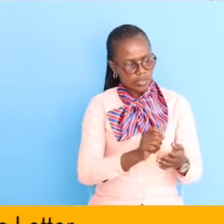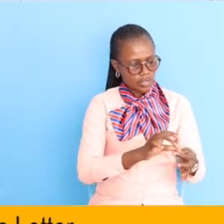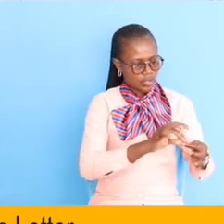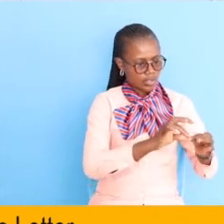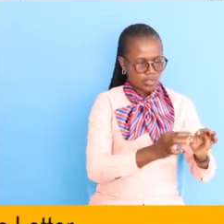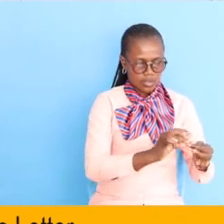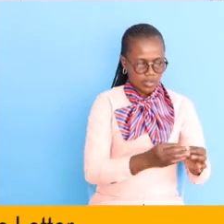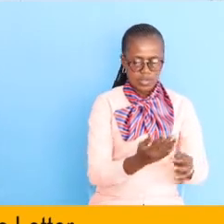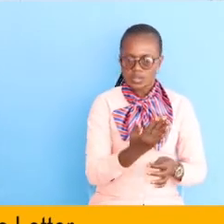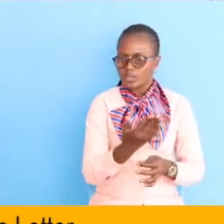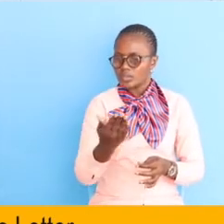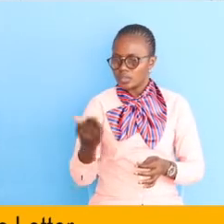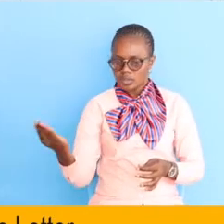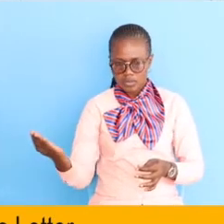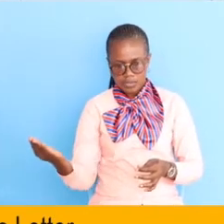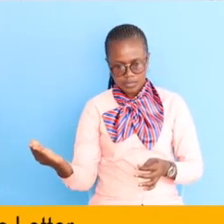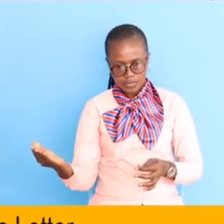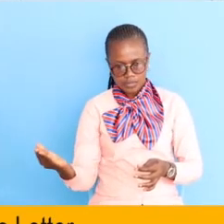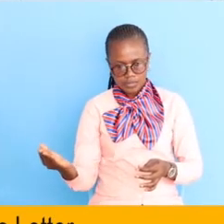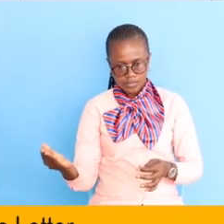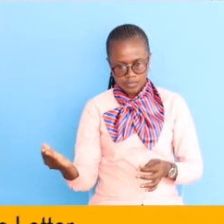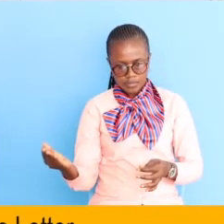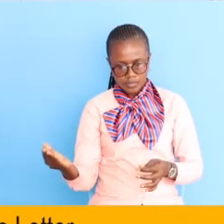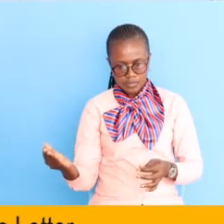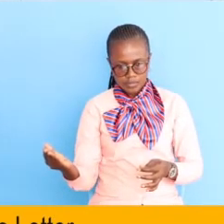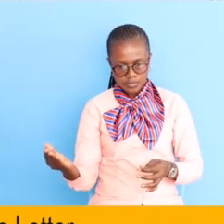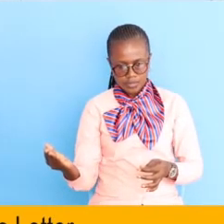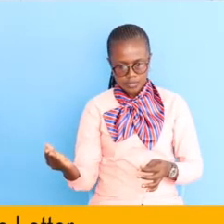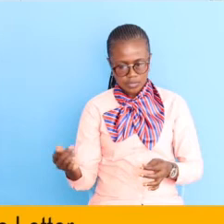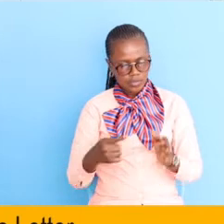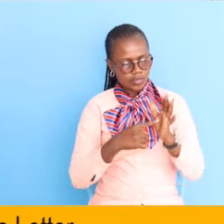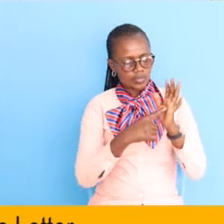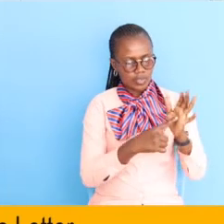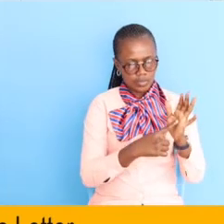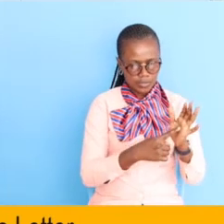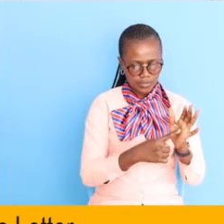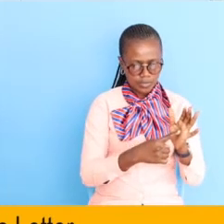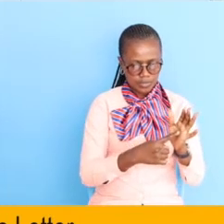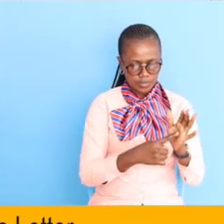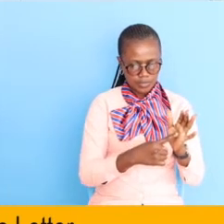style, whereby the first line, for instance, being written like